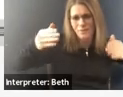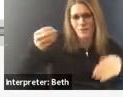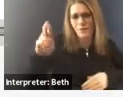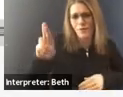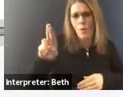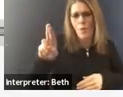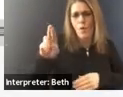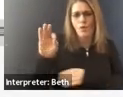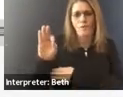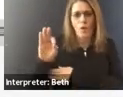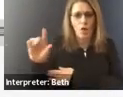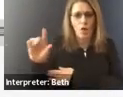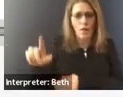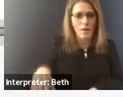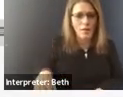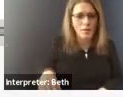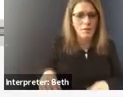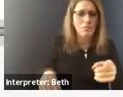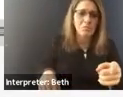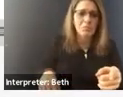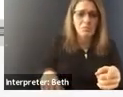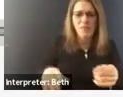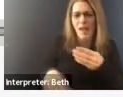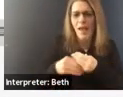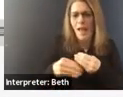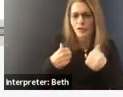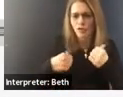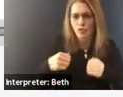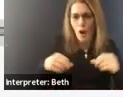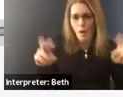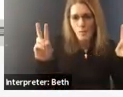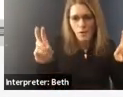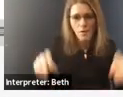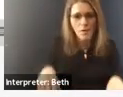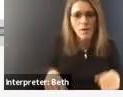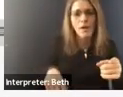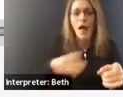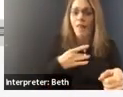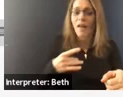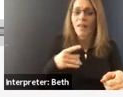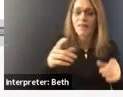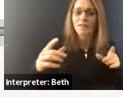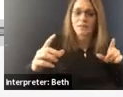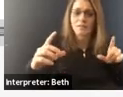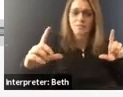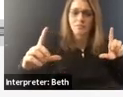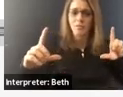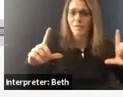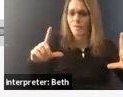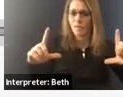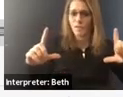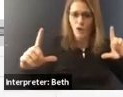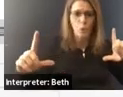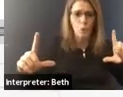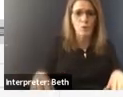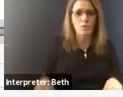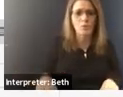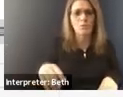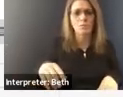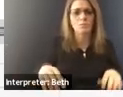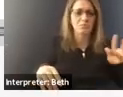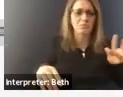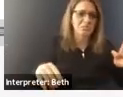Okay, I kind of like this view here. Let's just turn it a little bit and maybe give my, let's say okay